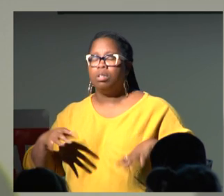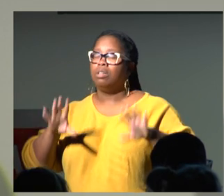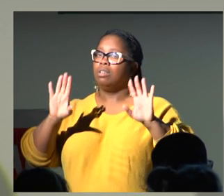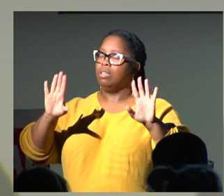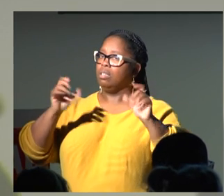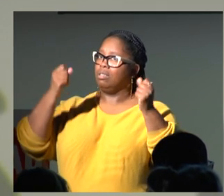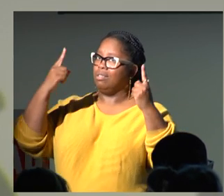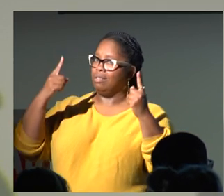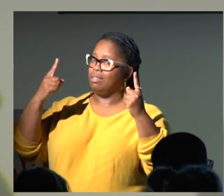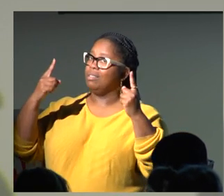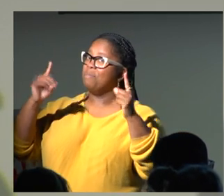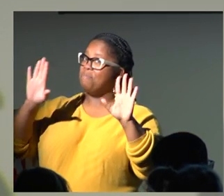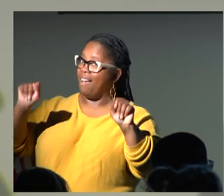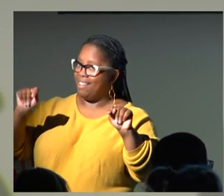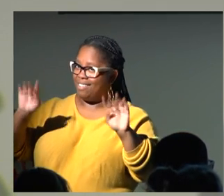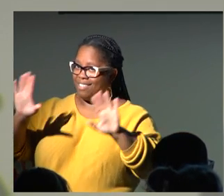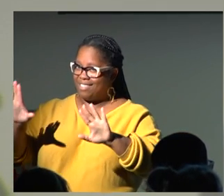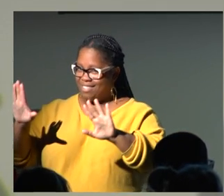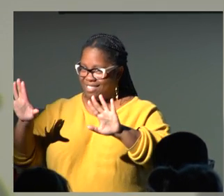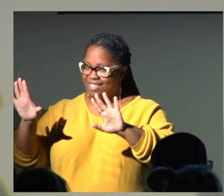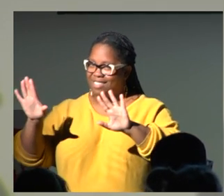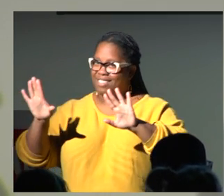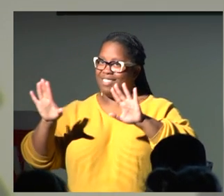Now, on the other hand,